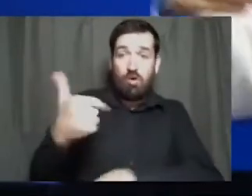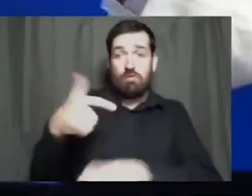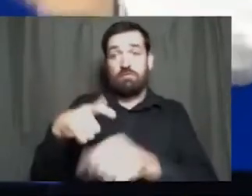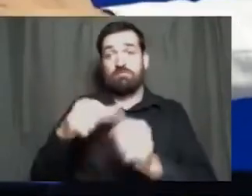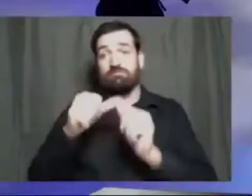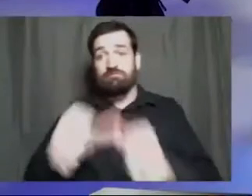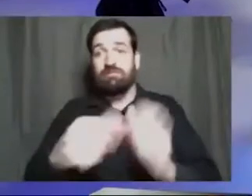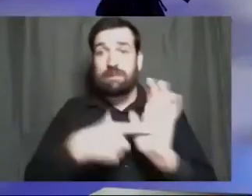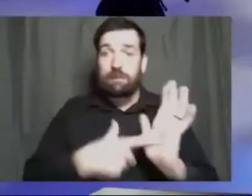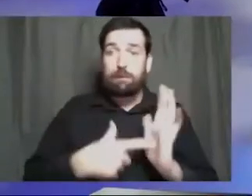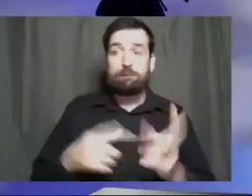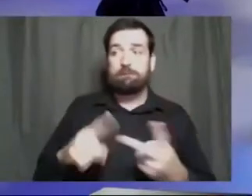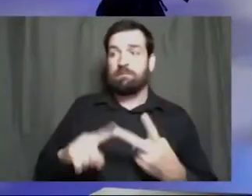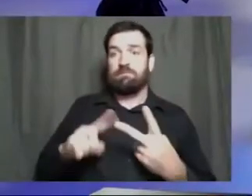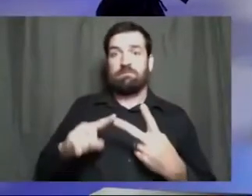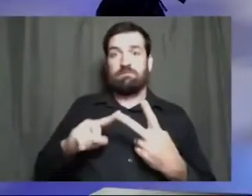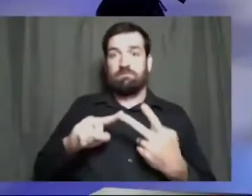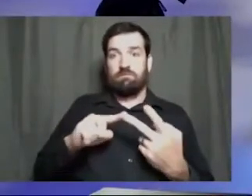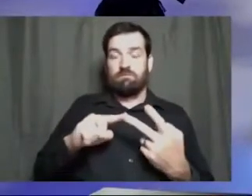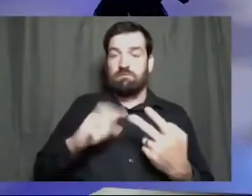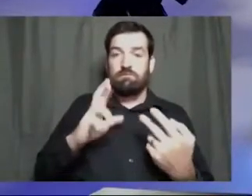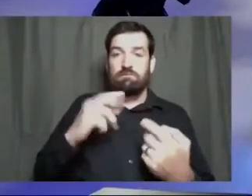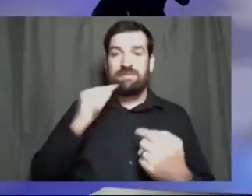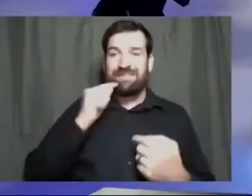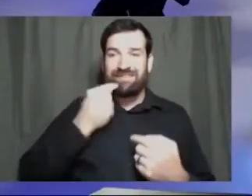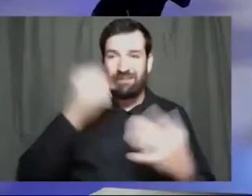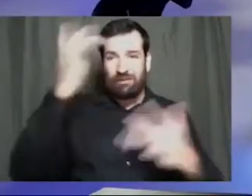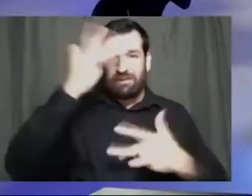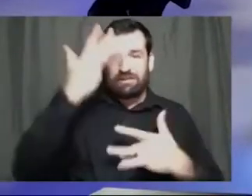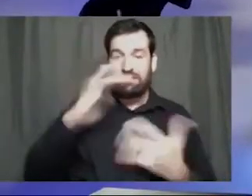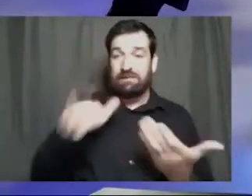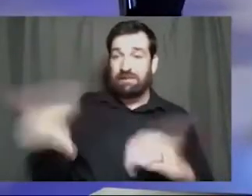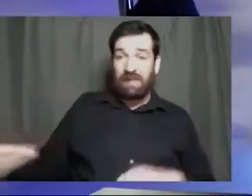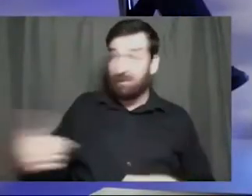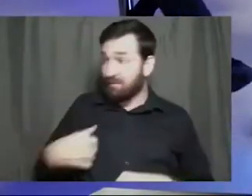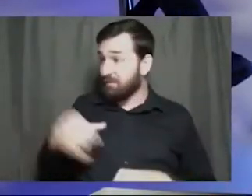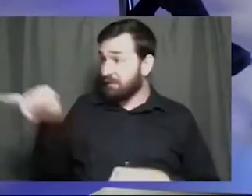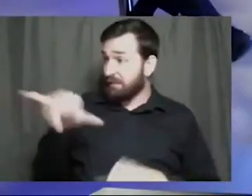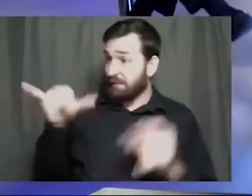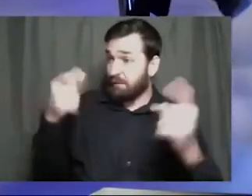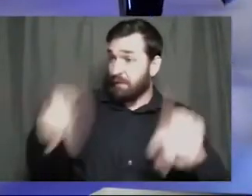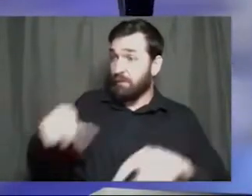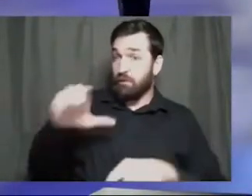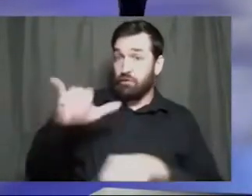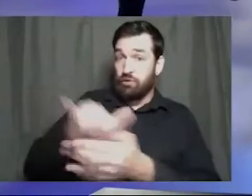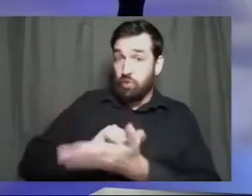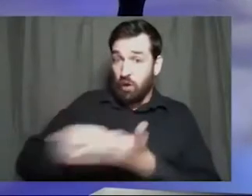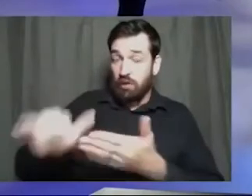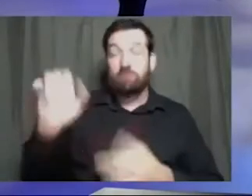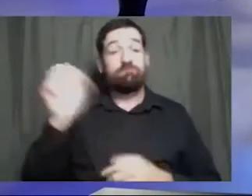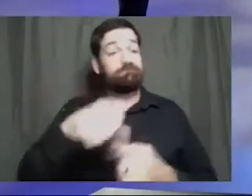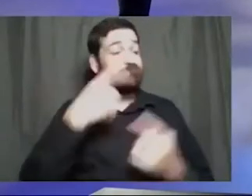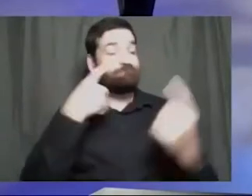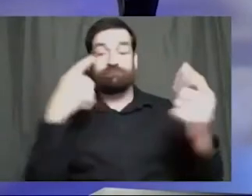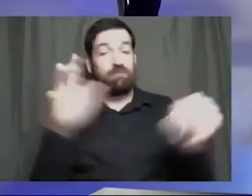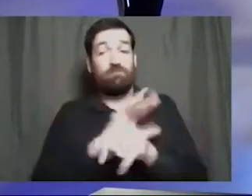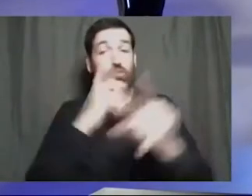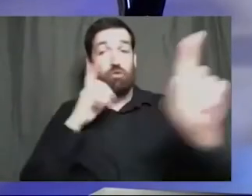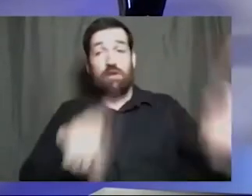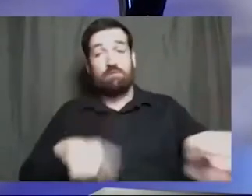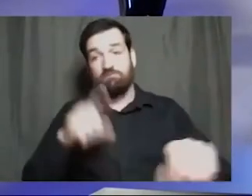have. And does that feel at all like what happened when it started back in New York a long time ago? Yes, I agree with that entirely. It's exactly correct.